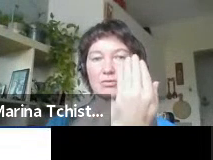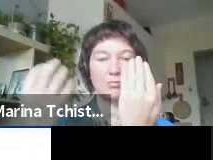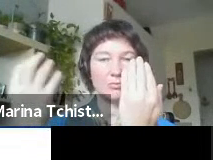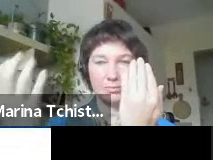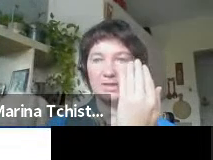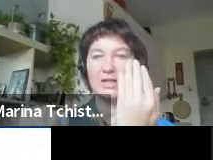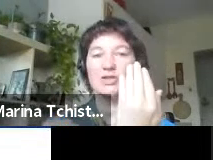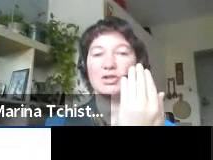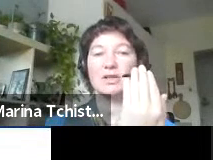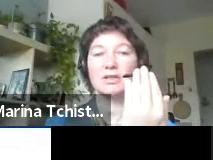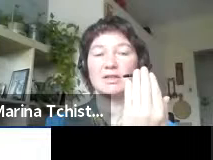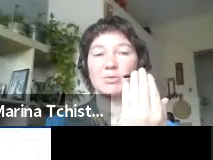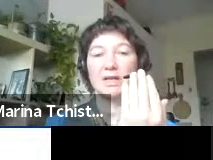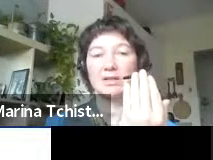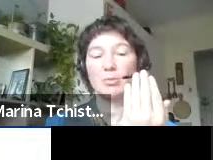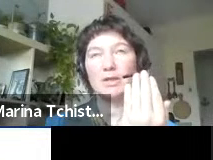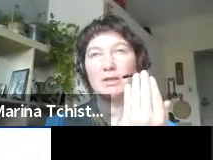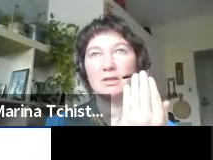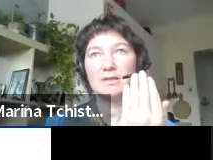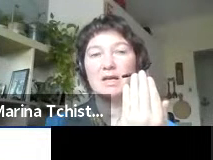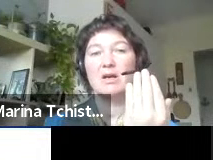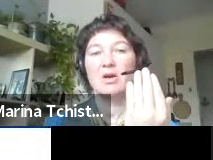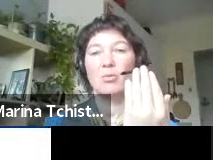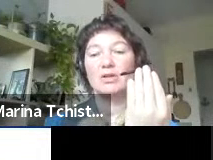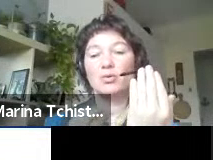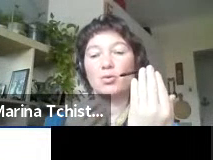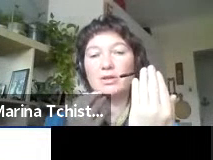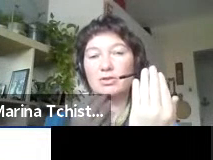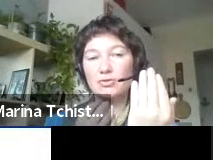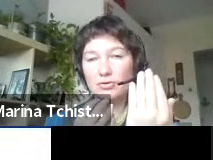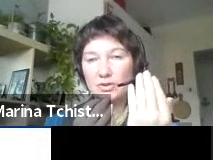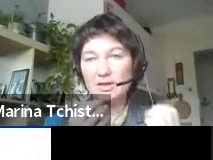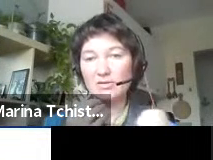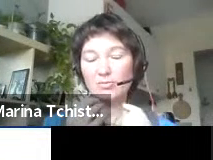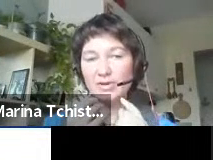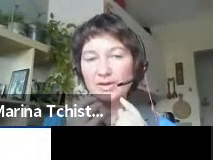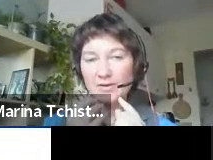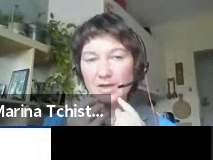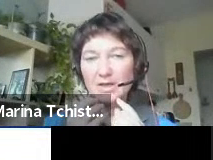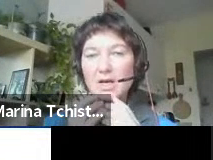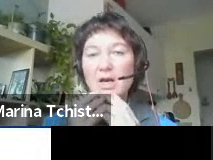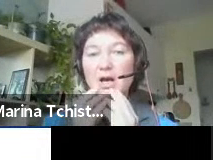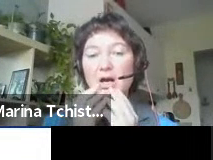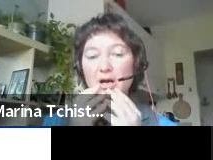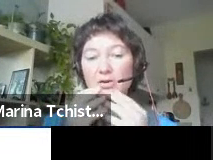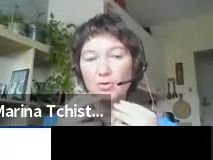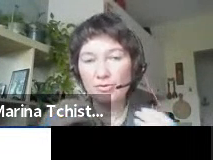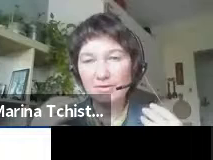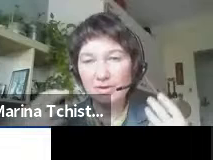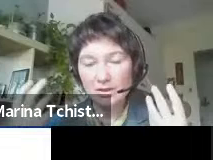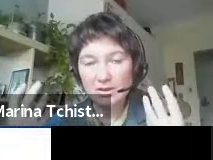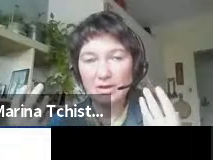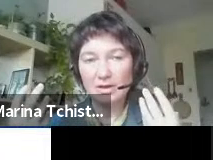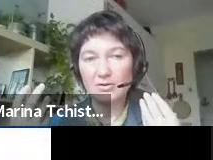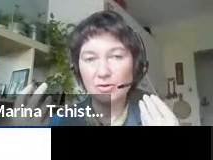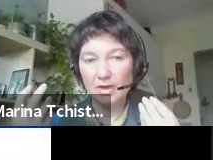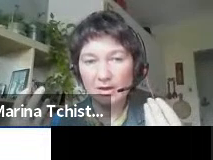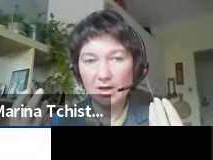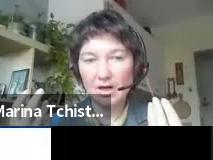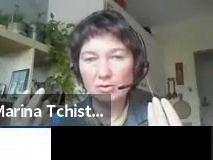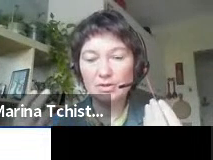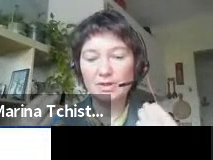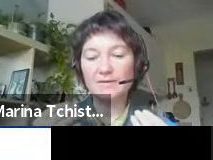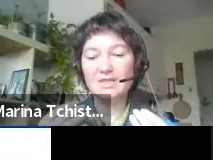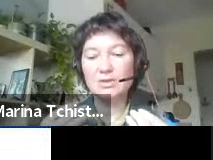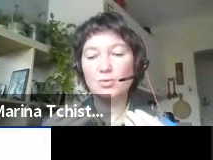particles, of potentially contaminated particles. But when you yourself breathing, you're breathing your